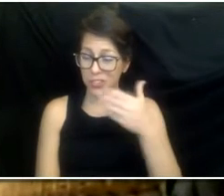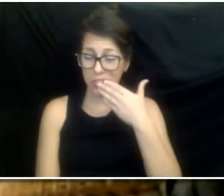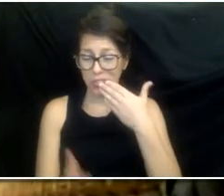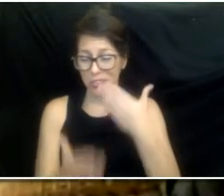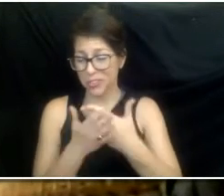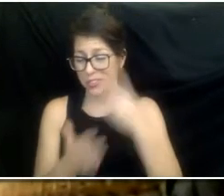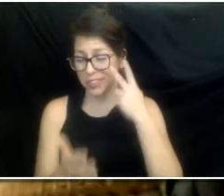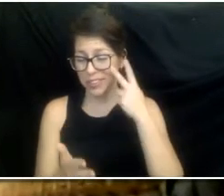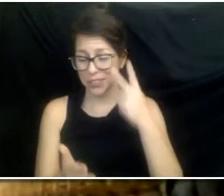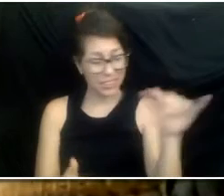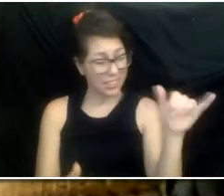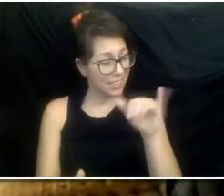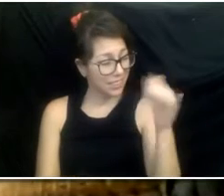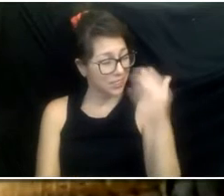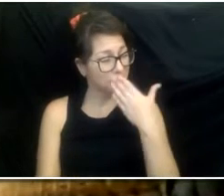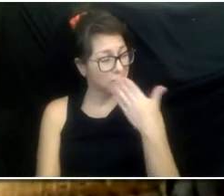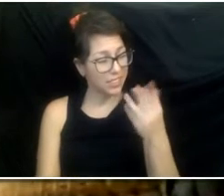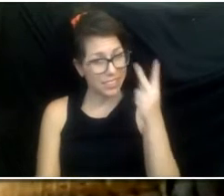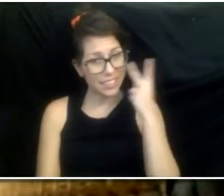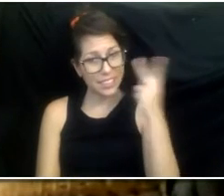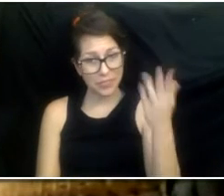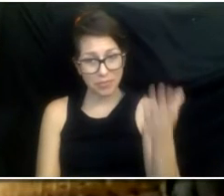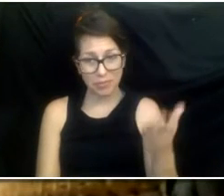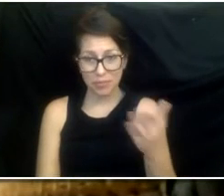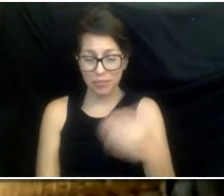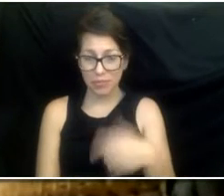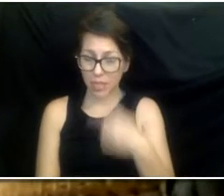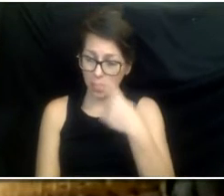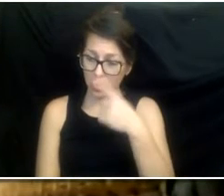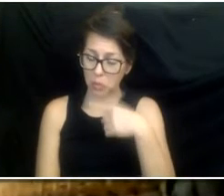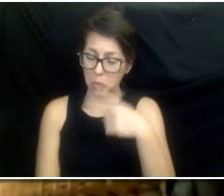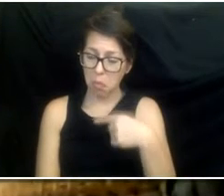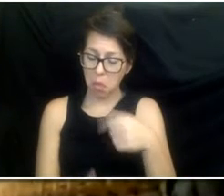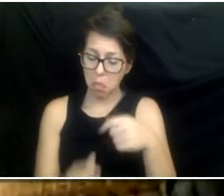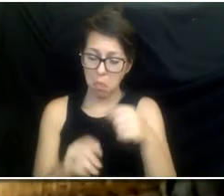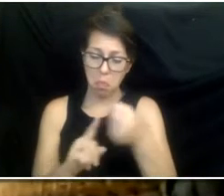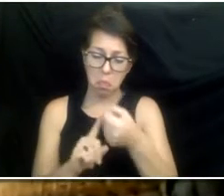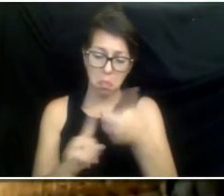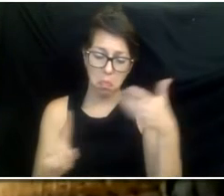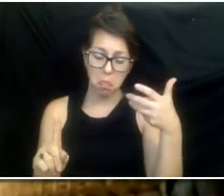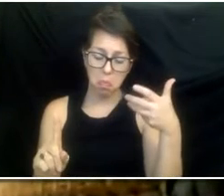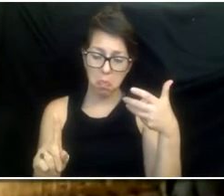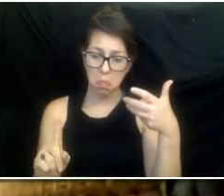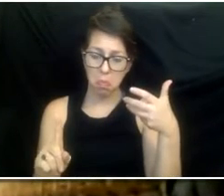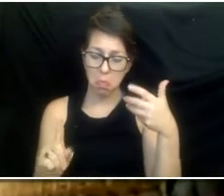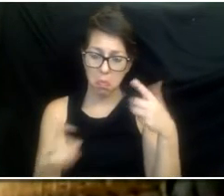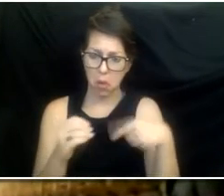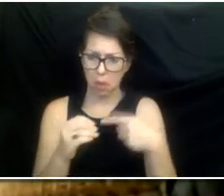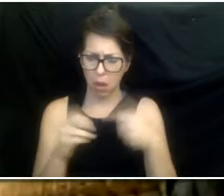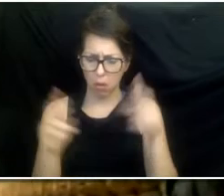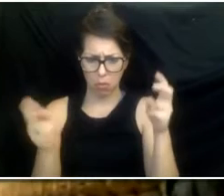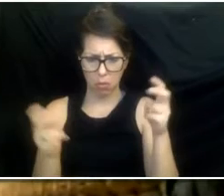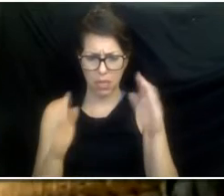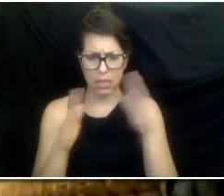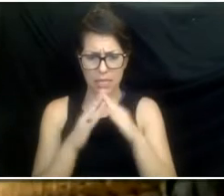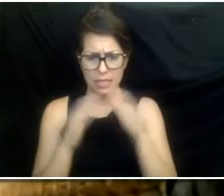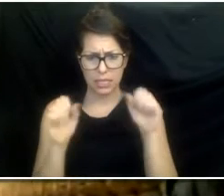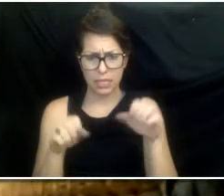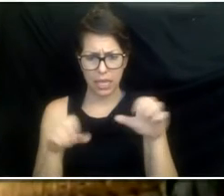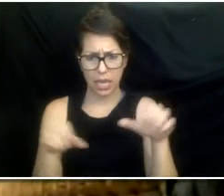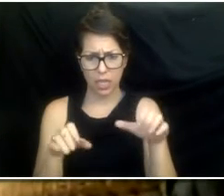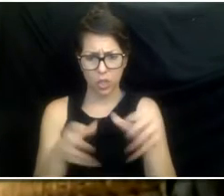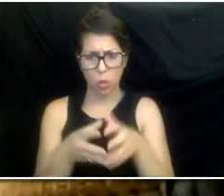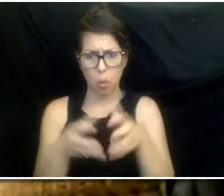um uh the services and res resources that might be available to them and and then in particular I don't know if you were referring to